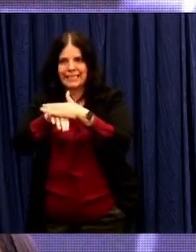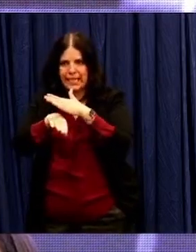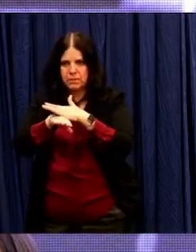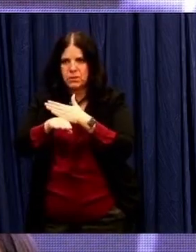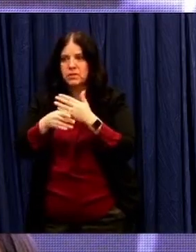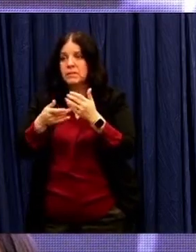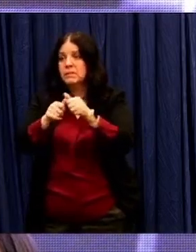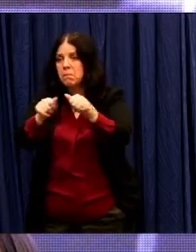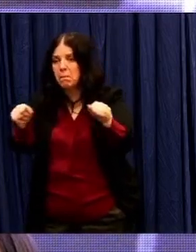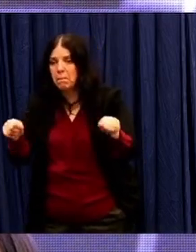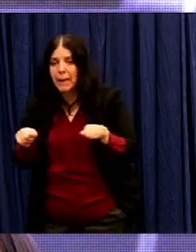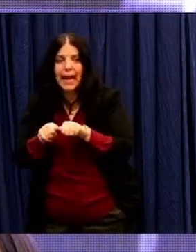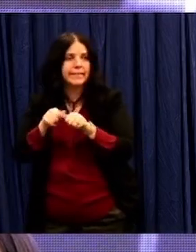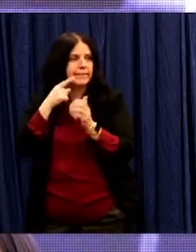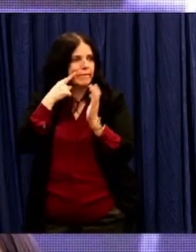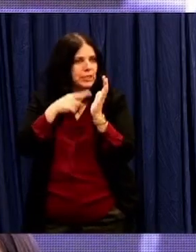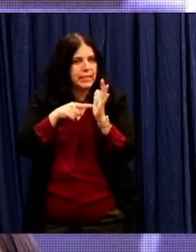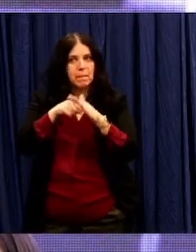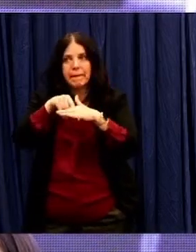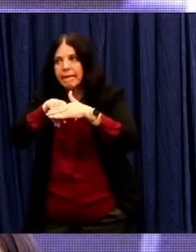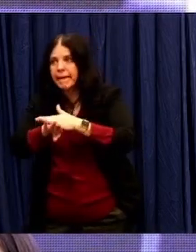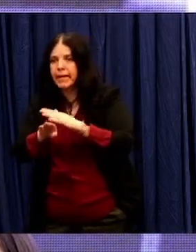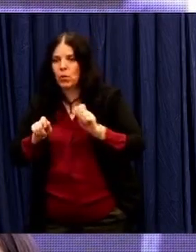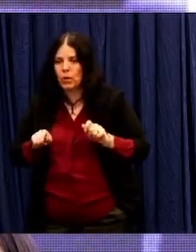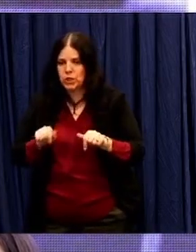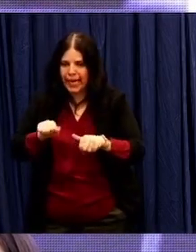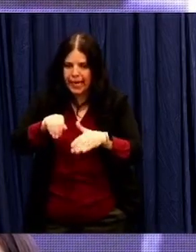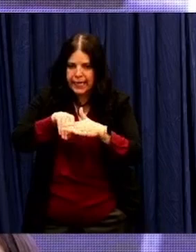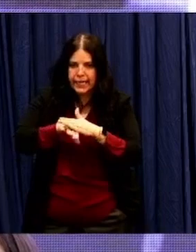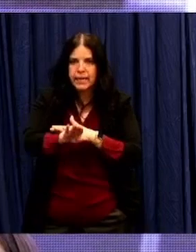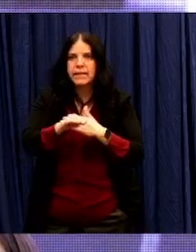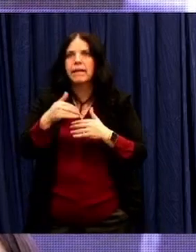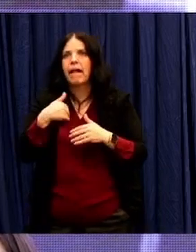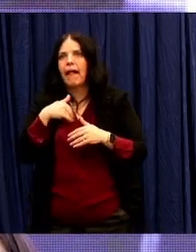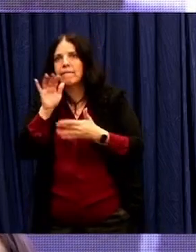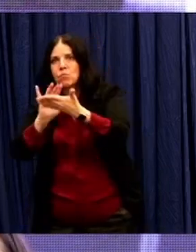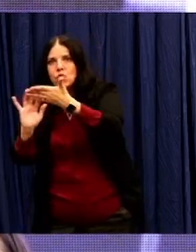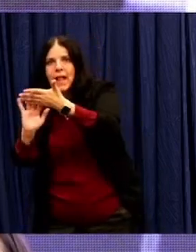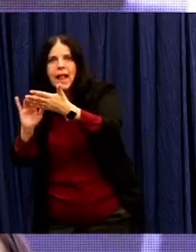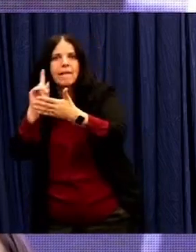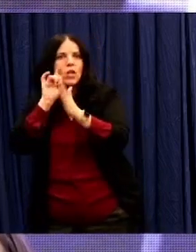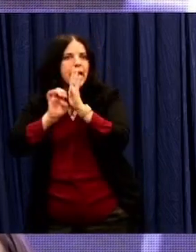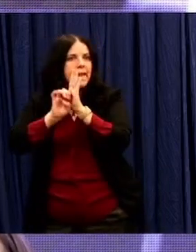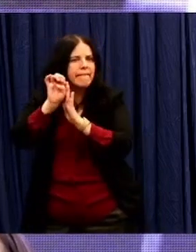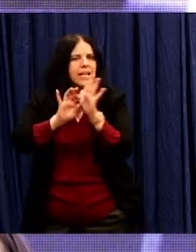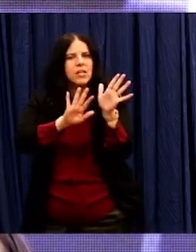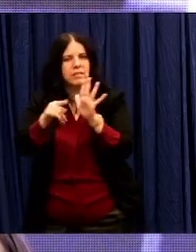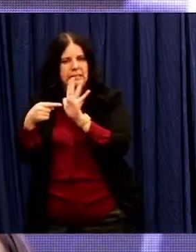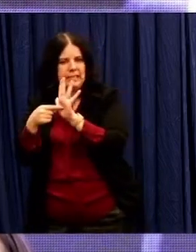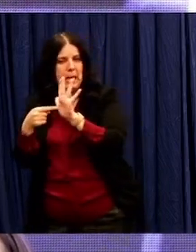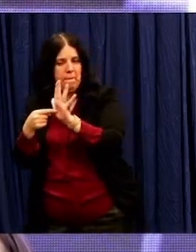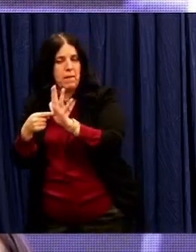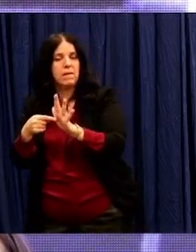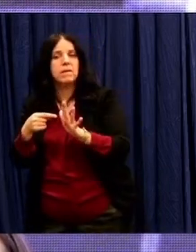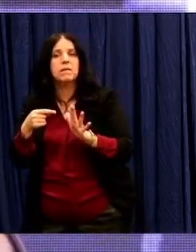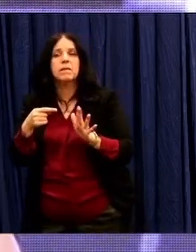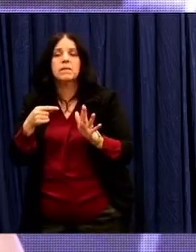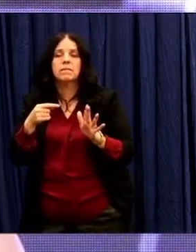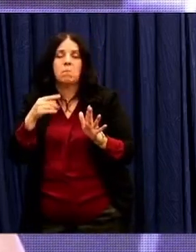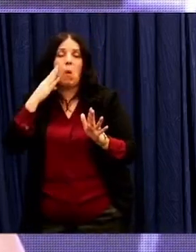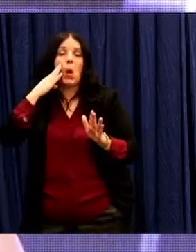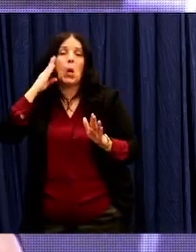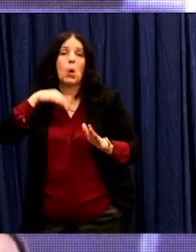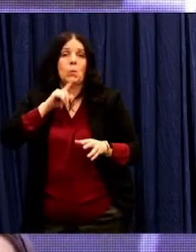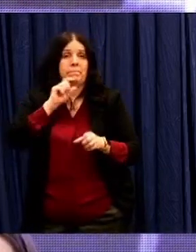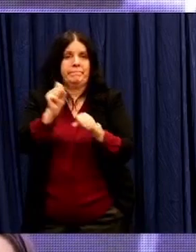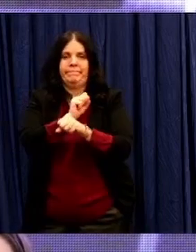physical space maybe, to the building or to the rooms or to the equipment, although that's very well not the